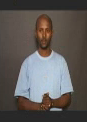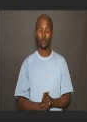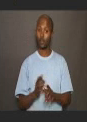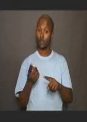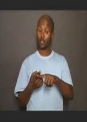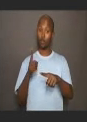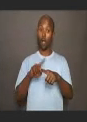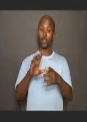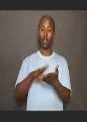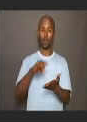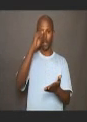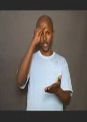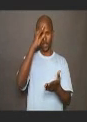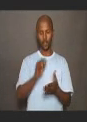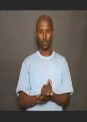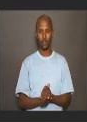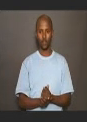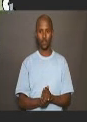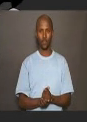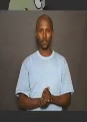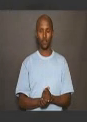Let's get back to our lesson.